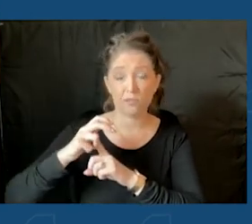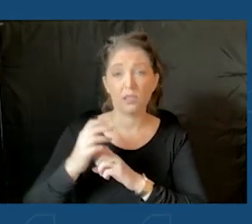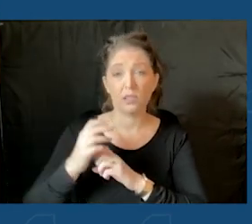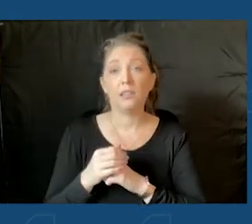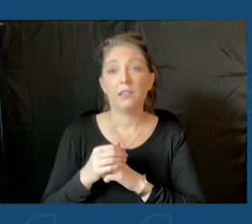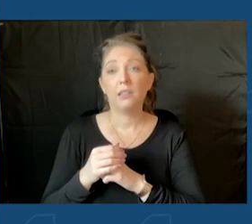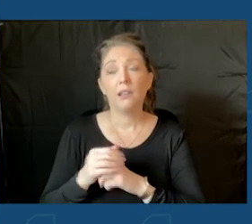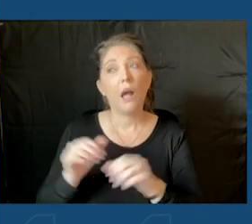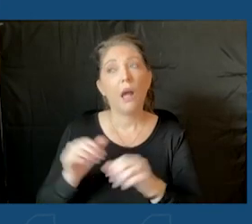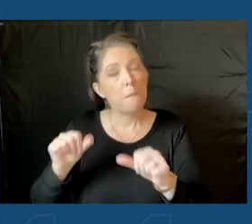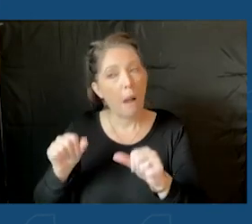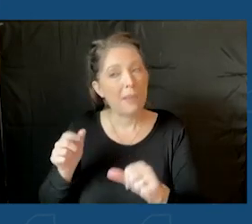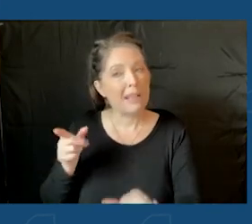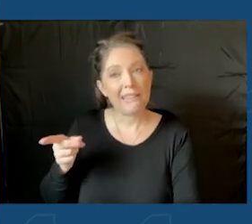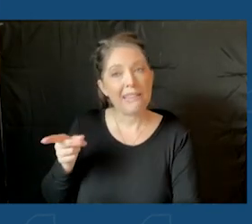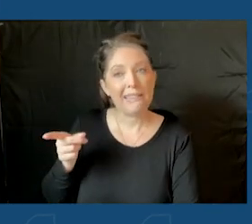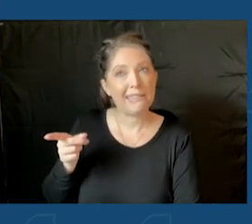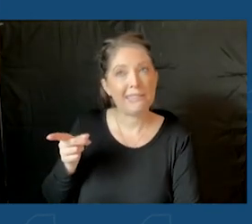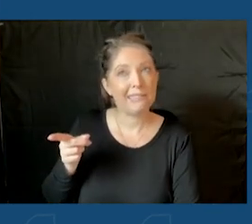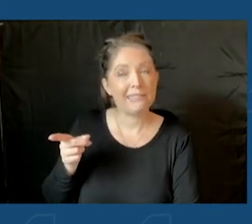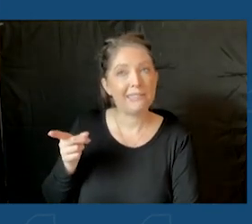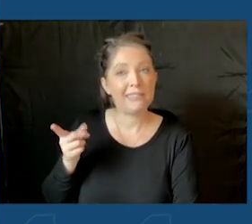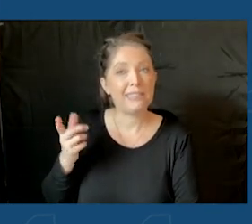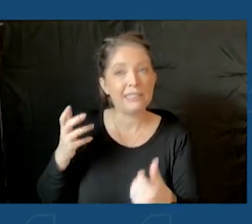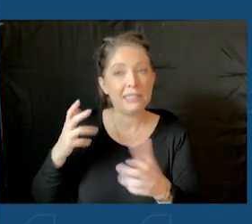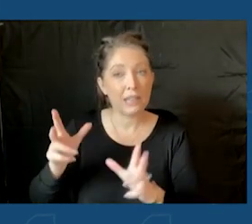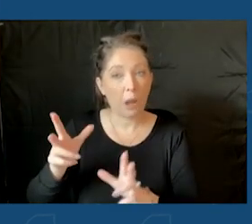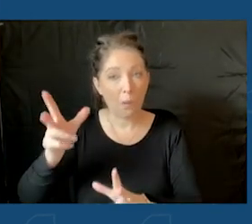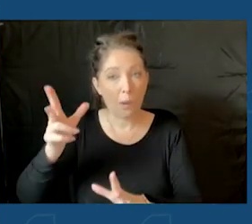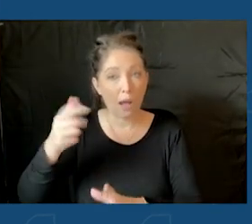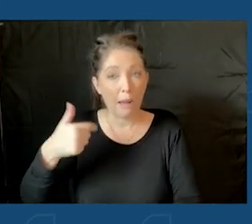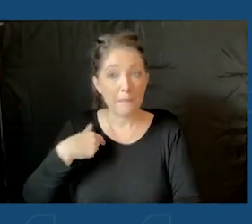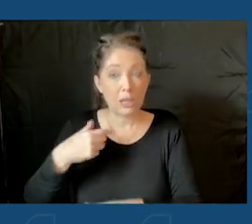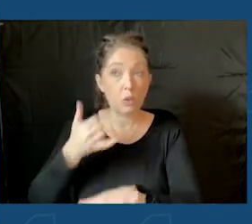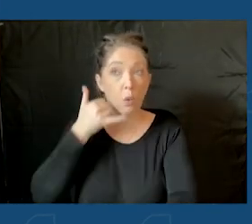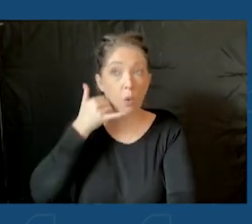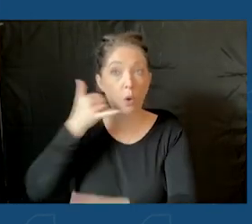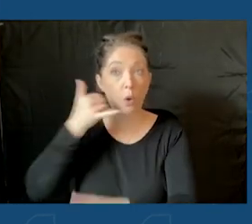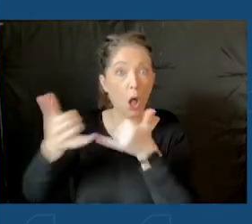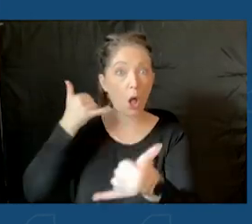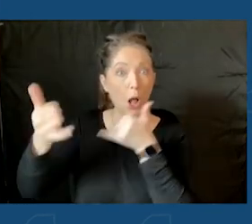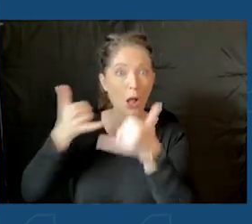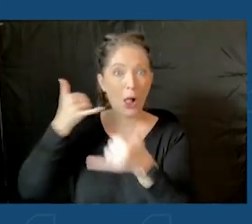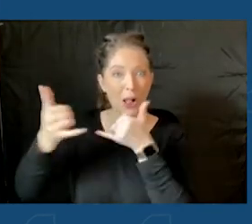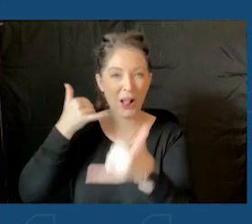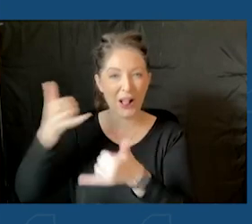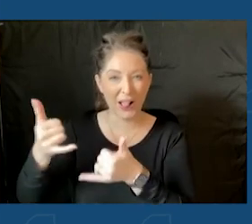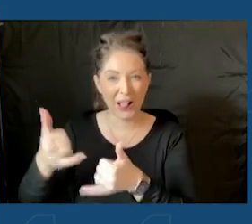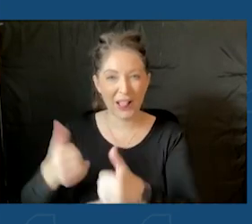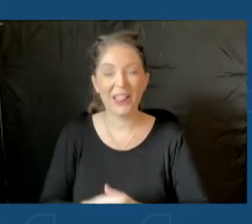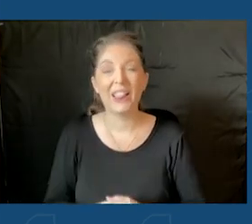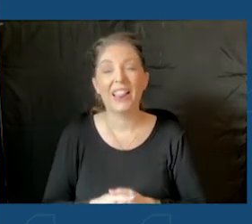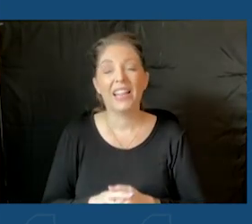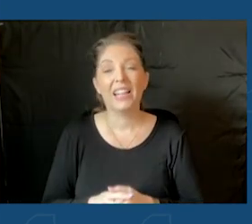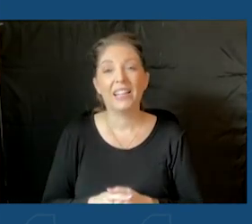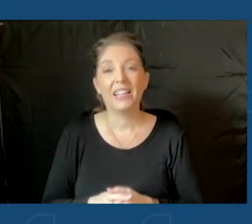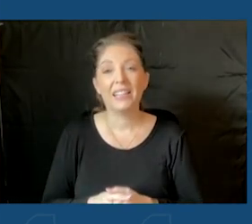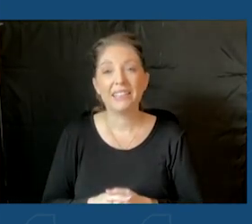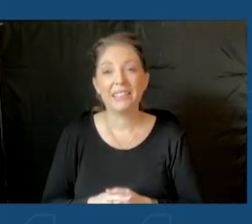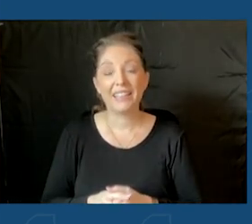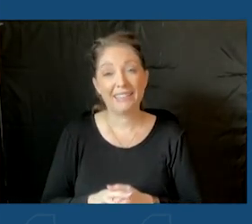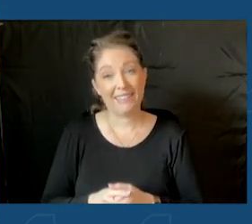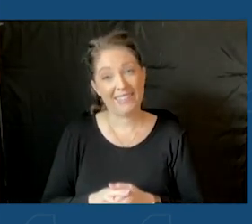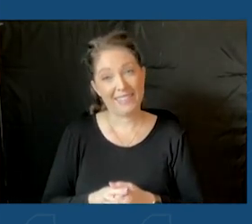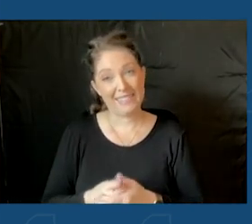Rick probably did not want to hear from me as much as he did during this process. And I got the sense